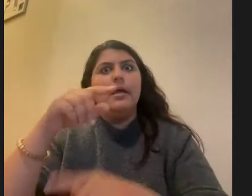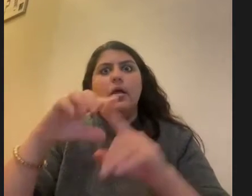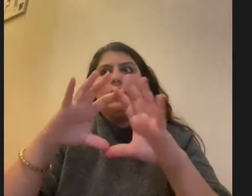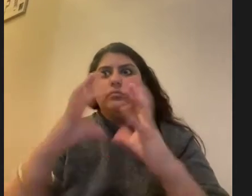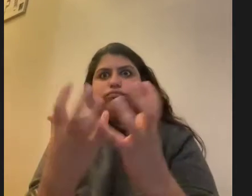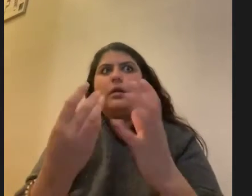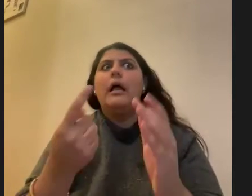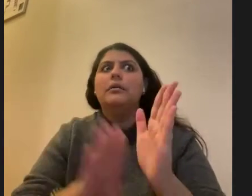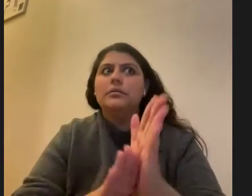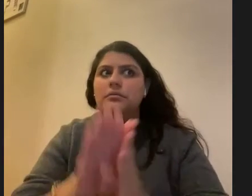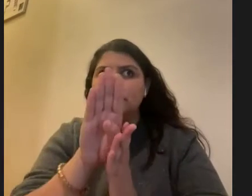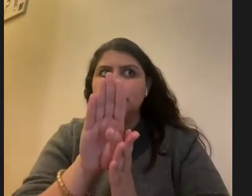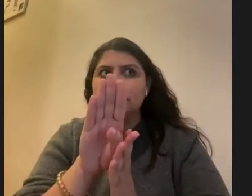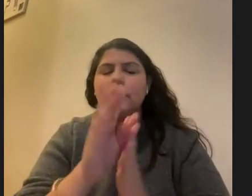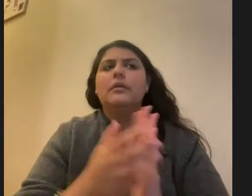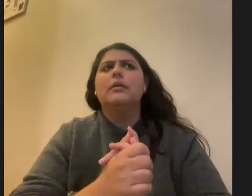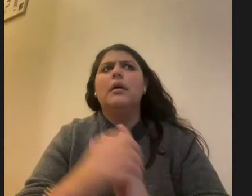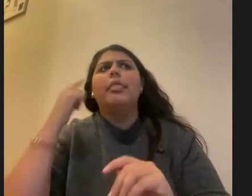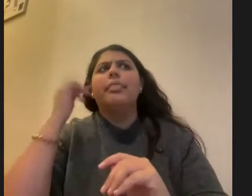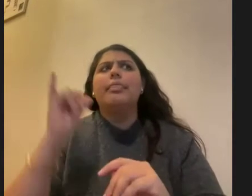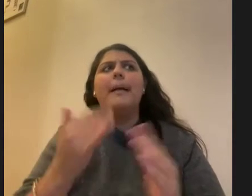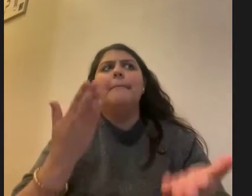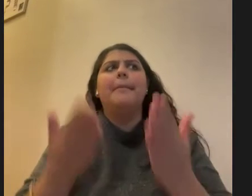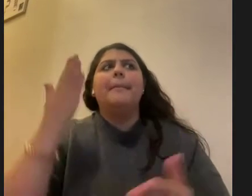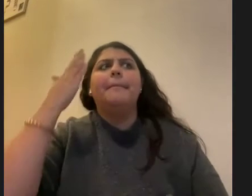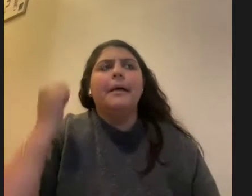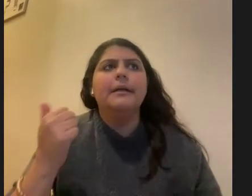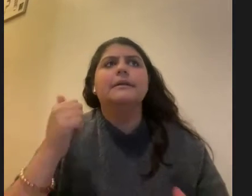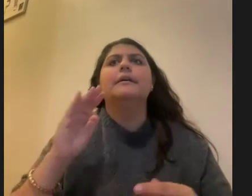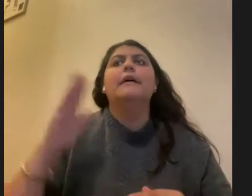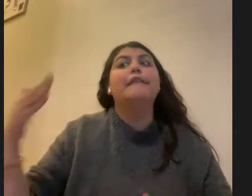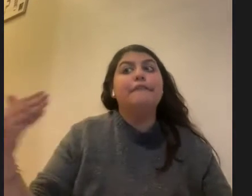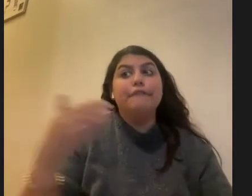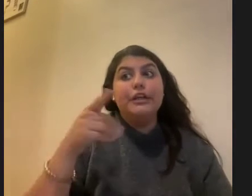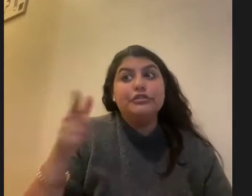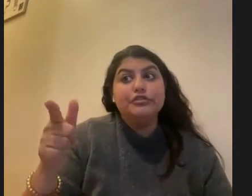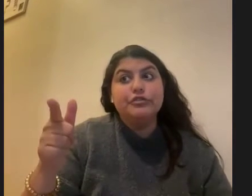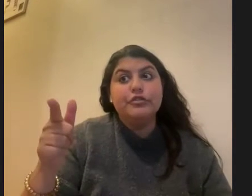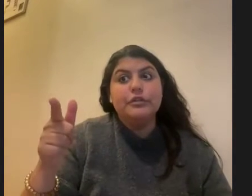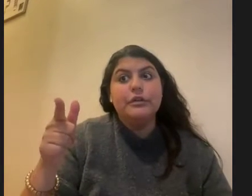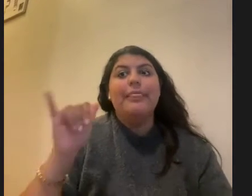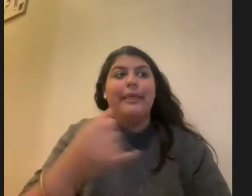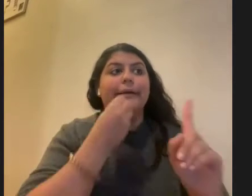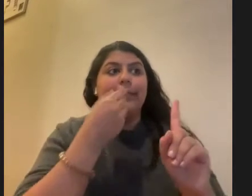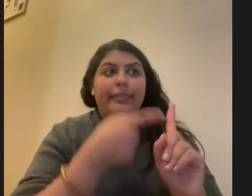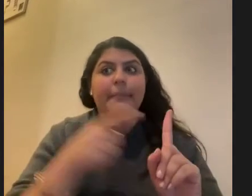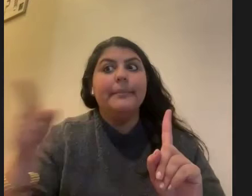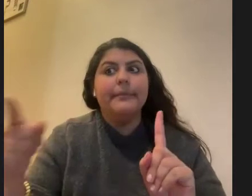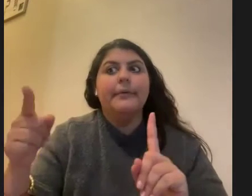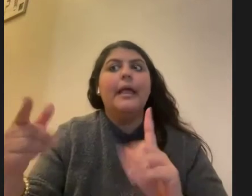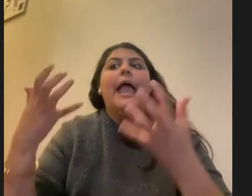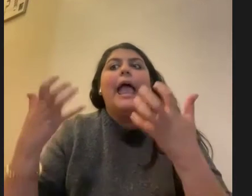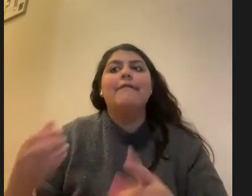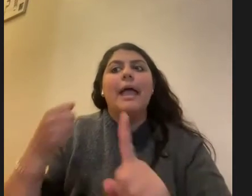be for a few different reasons. One of them being that their main competitor are fish, and fish are more heavily affected by climate